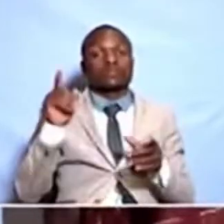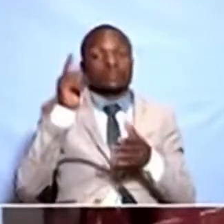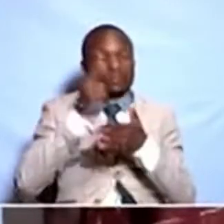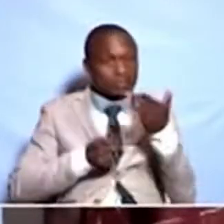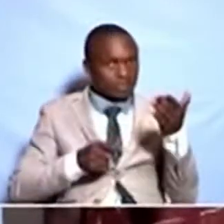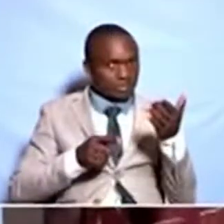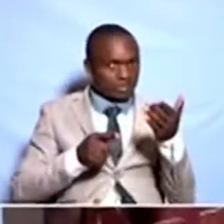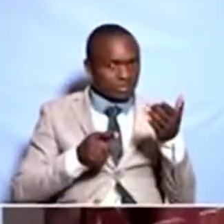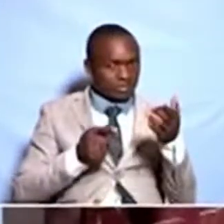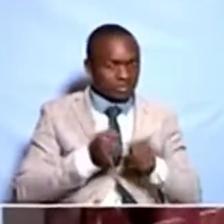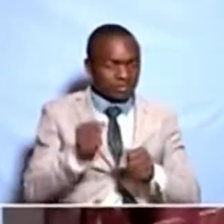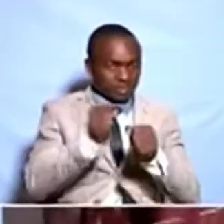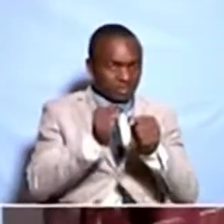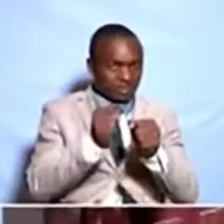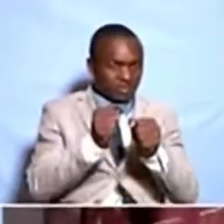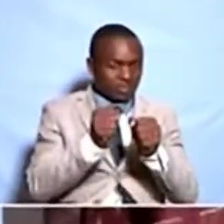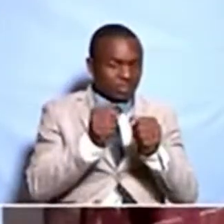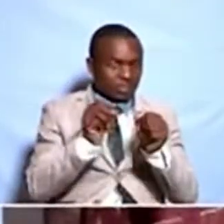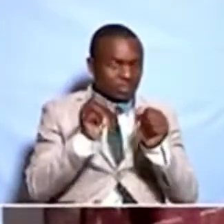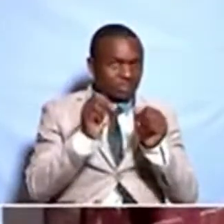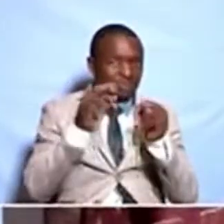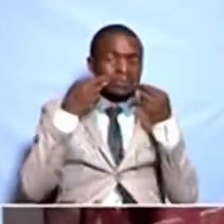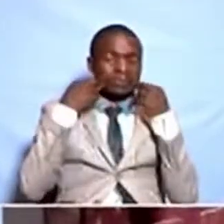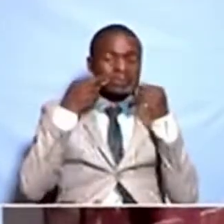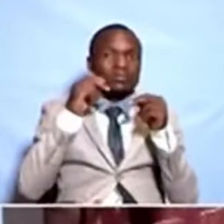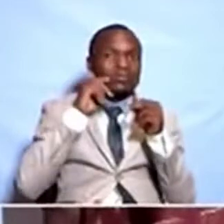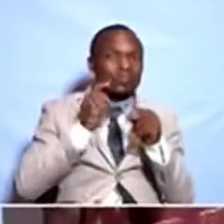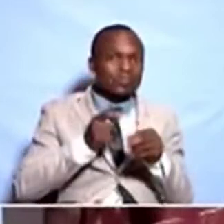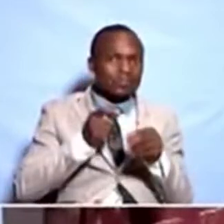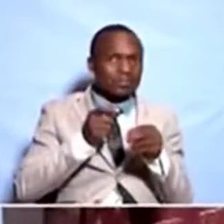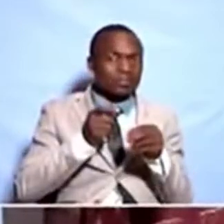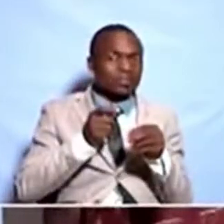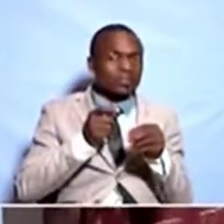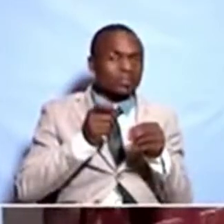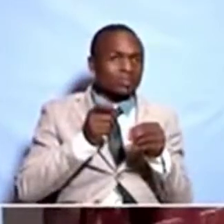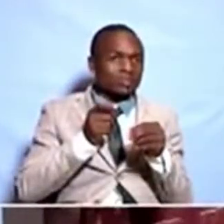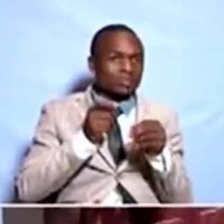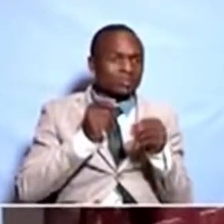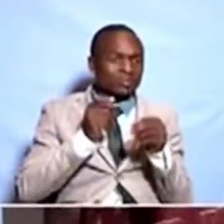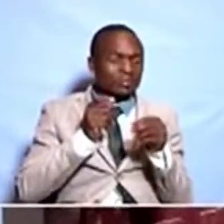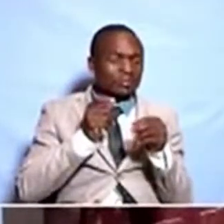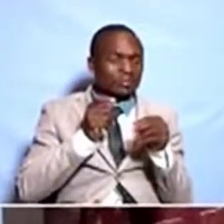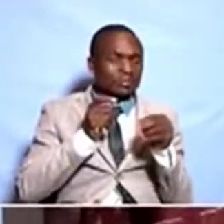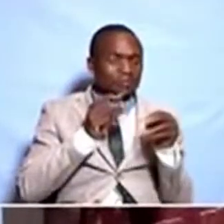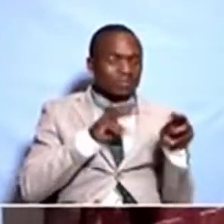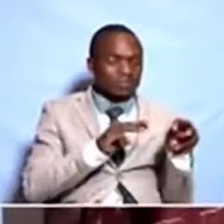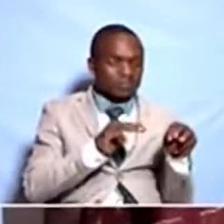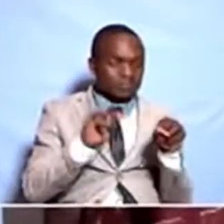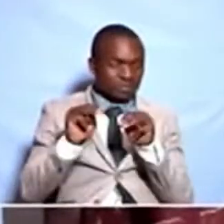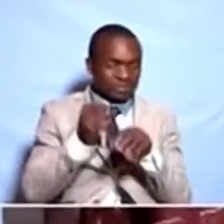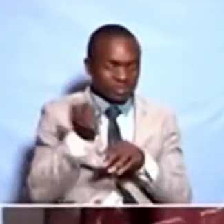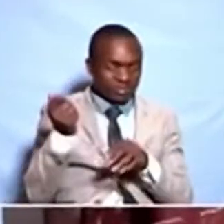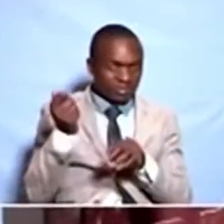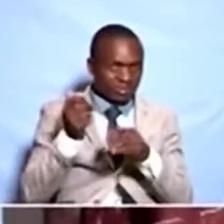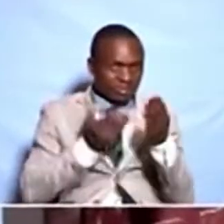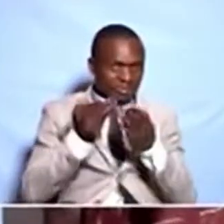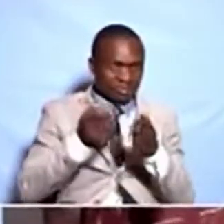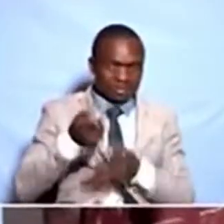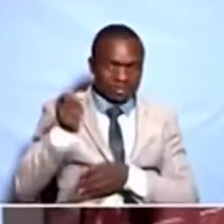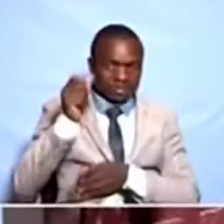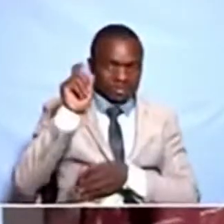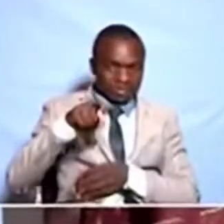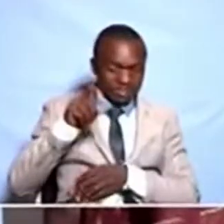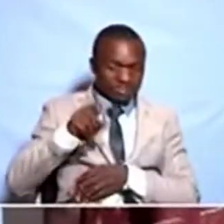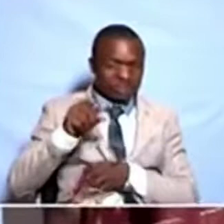our system. And as a result, they may not proceed to give you the service that you require. And at that point, we may